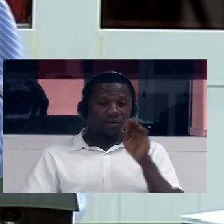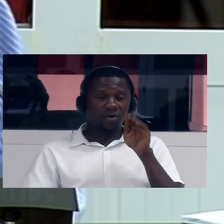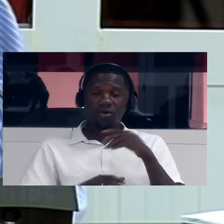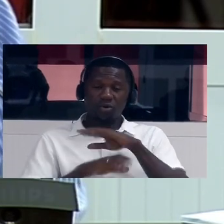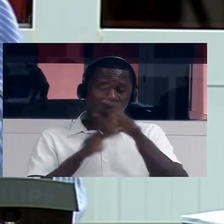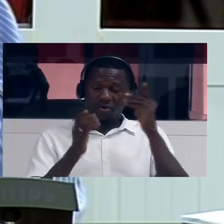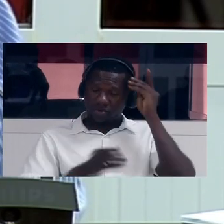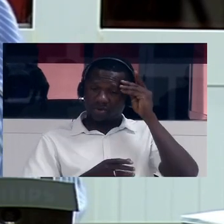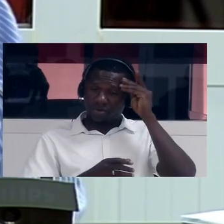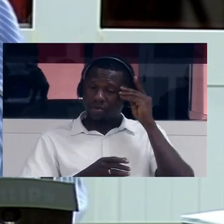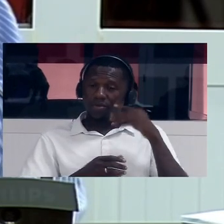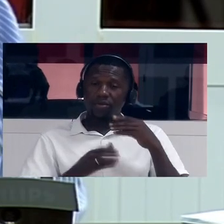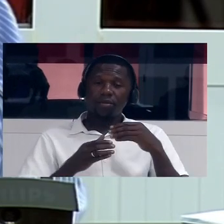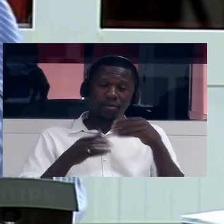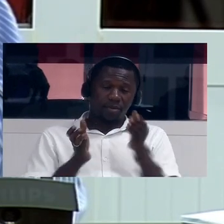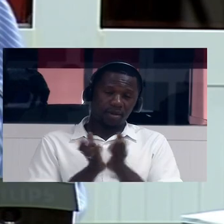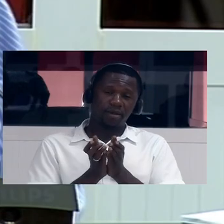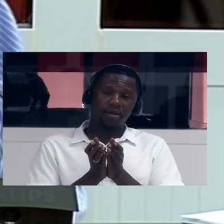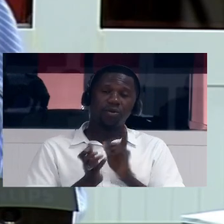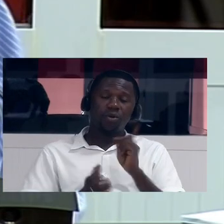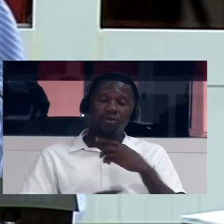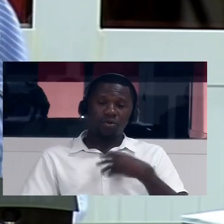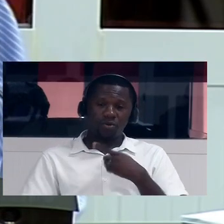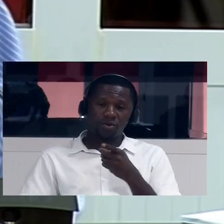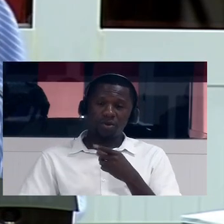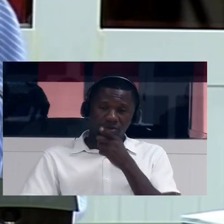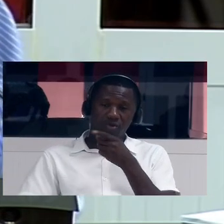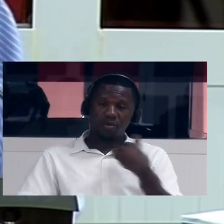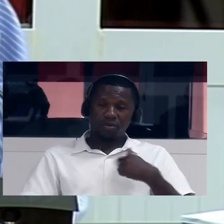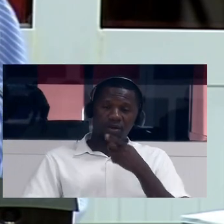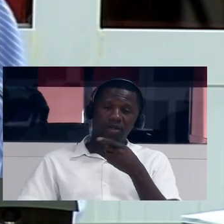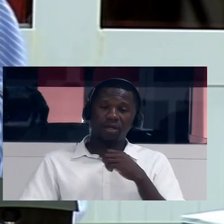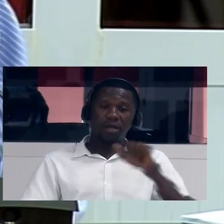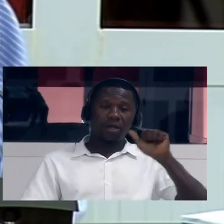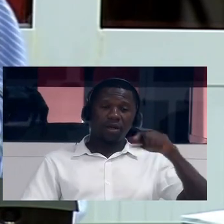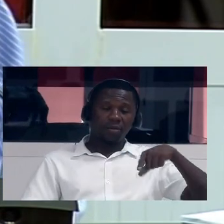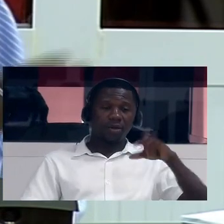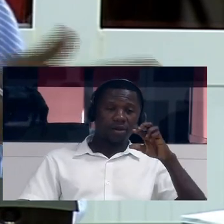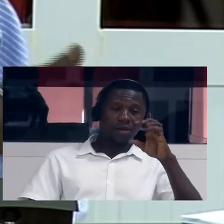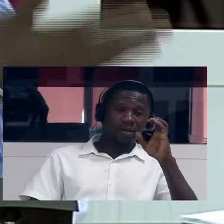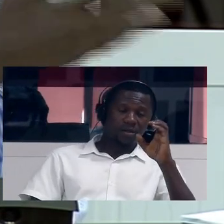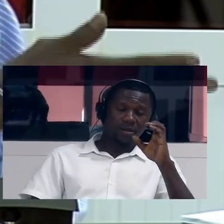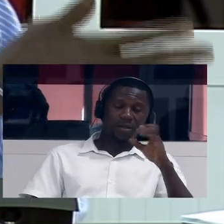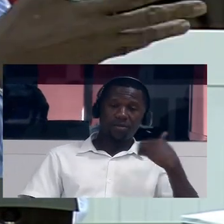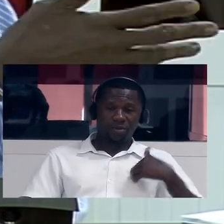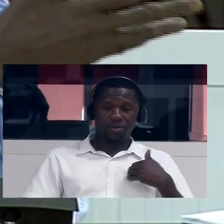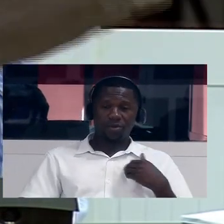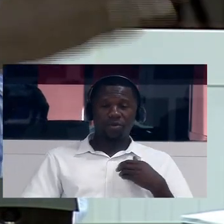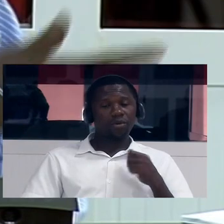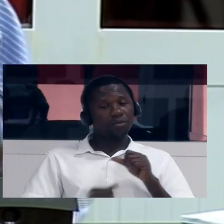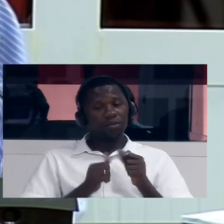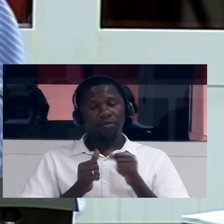parties. What I want you to do is to, since you people are the APRC people, you better tell